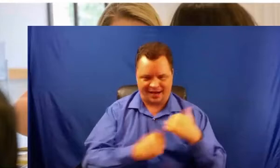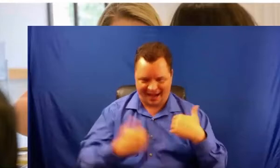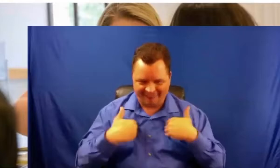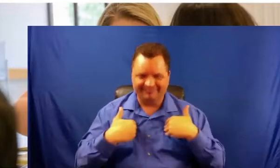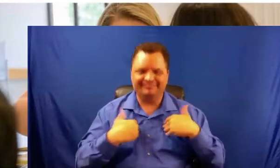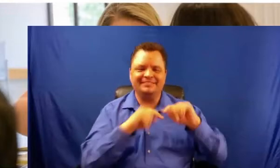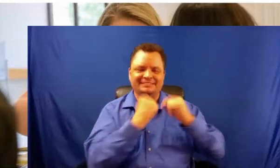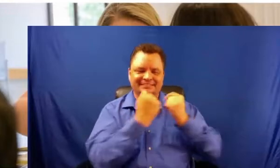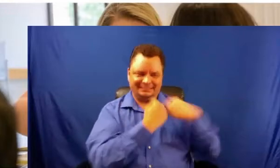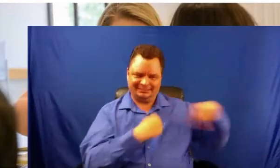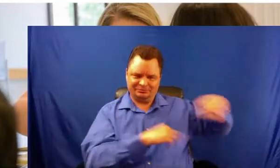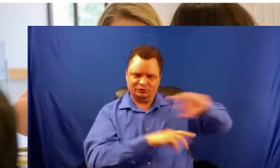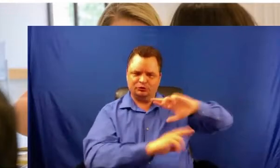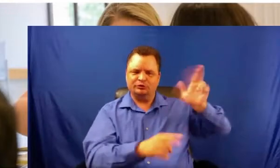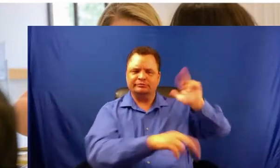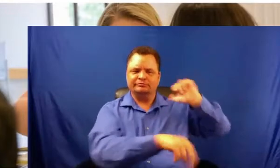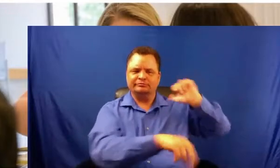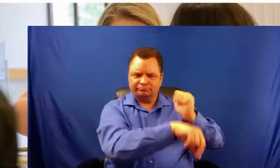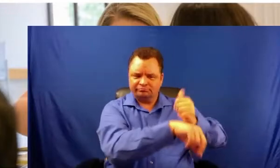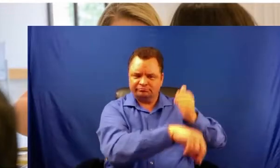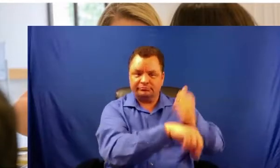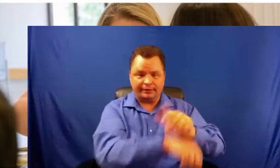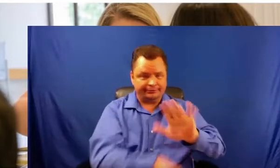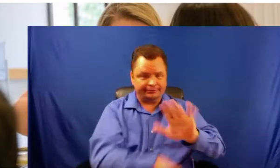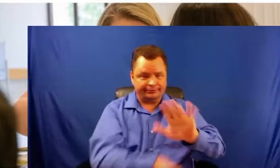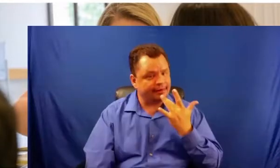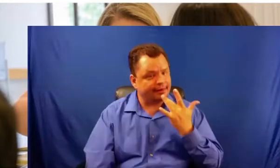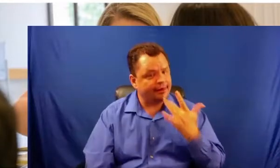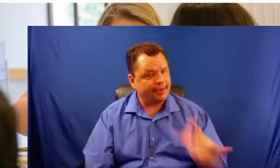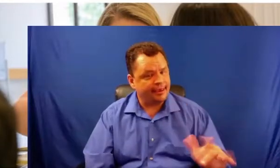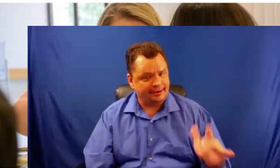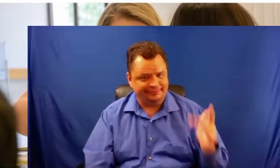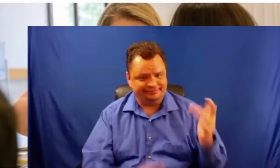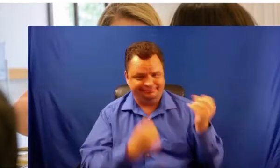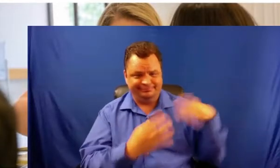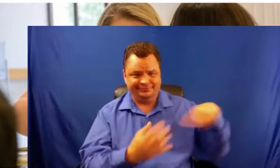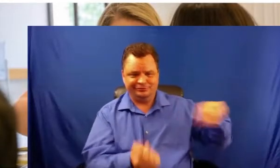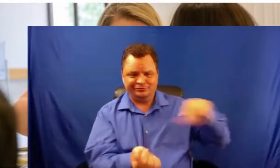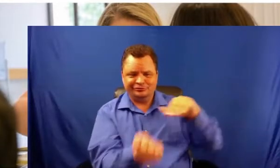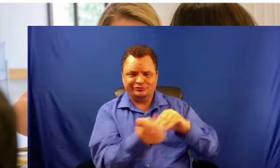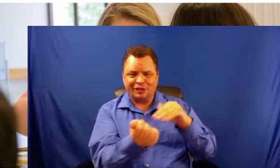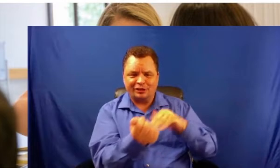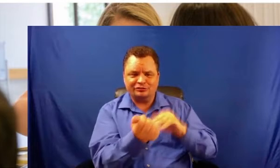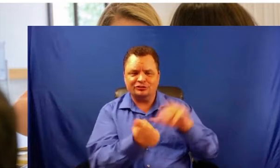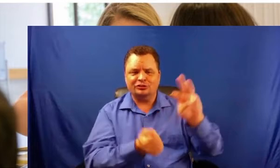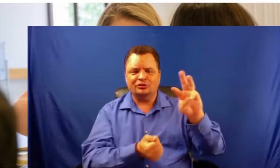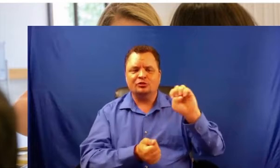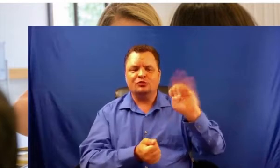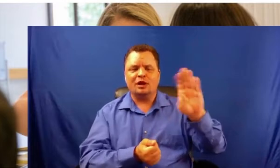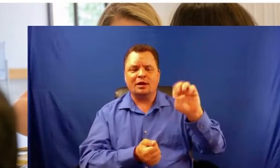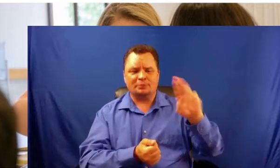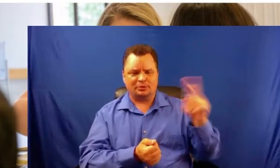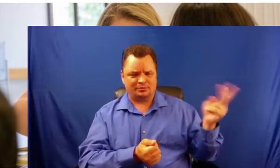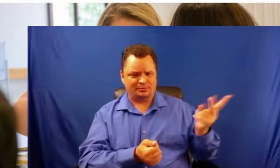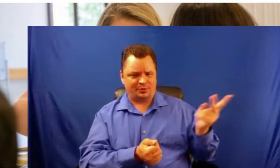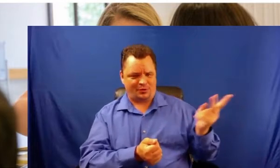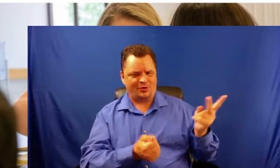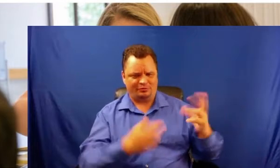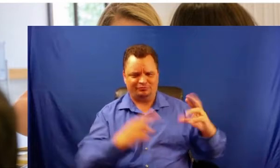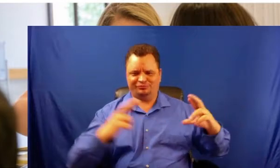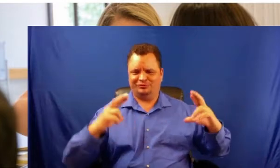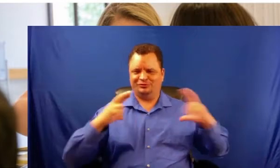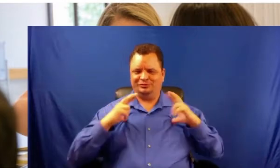really fortunate to have the doctors Weber, who are both retired, one infectious disease and one a